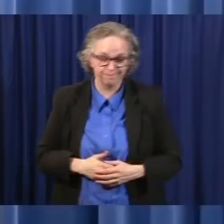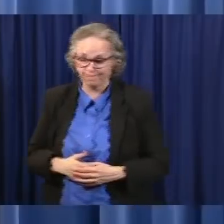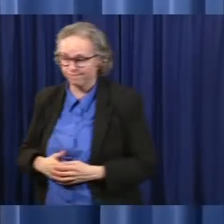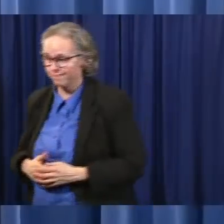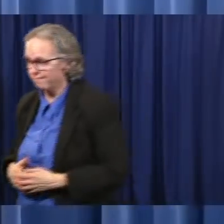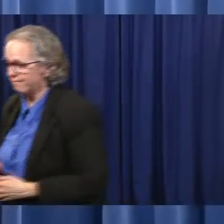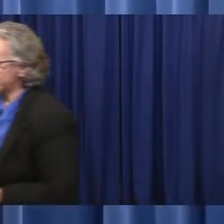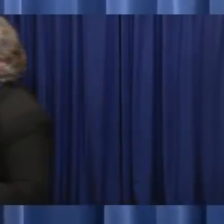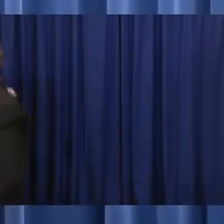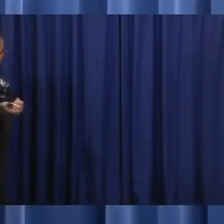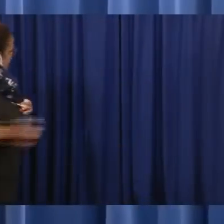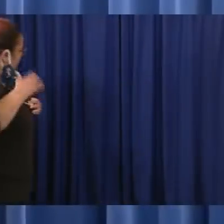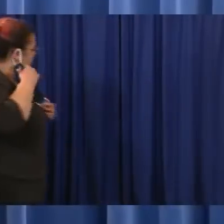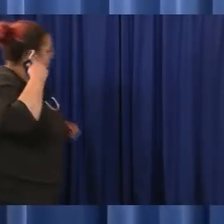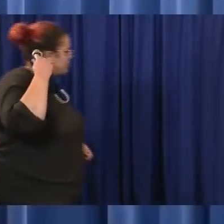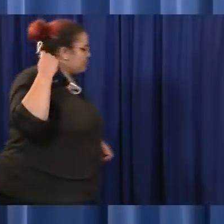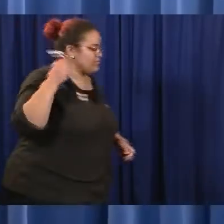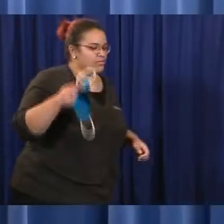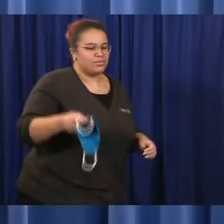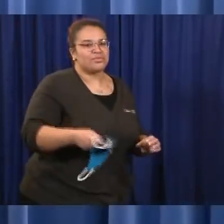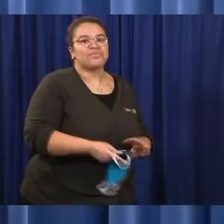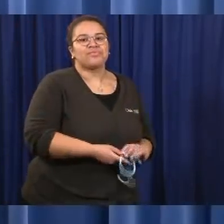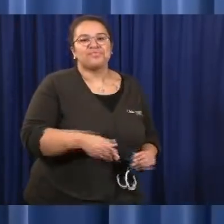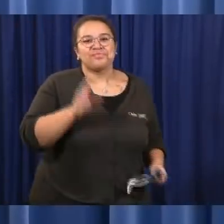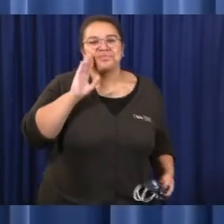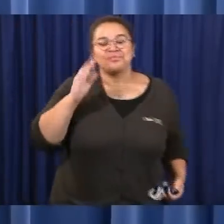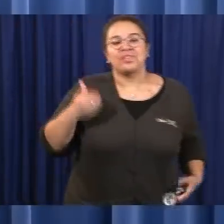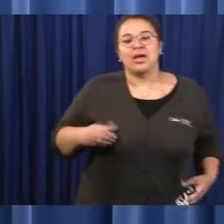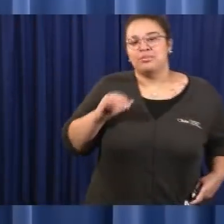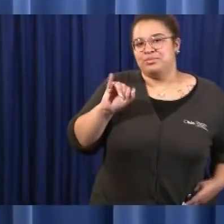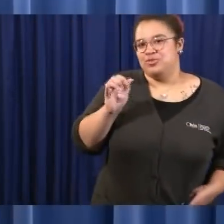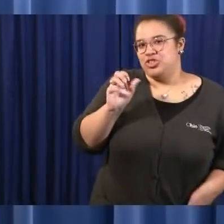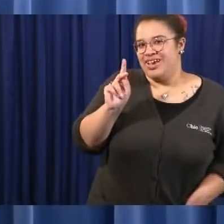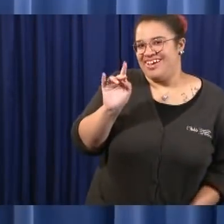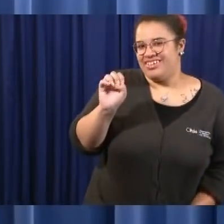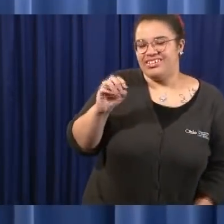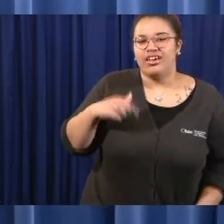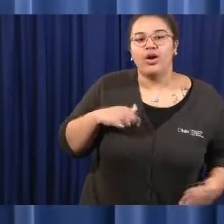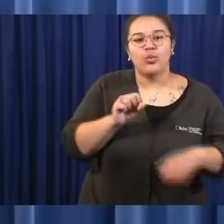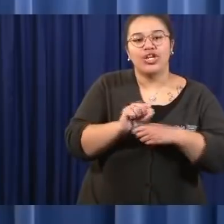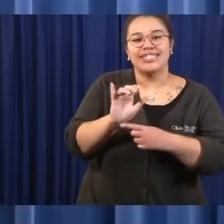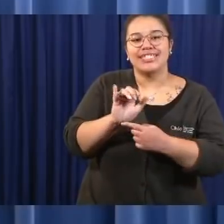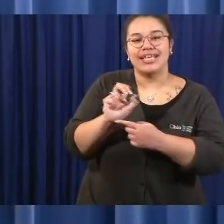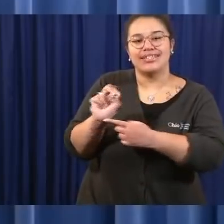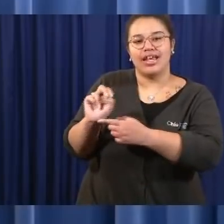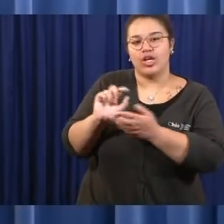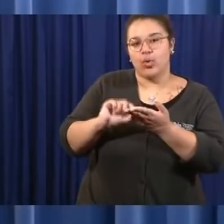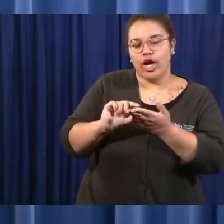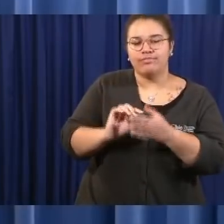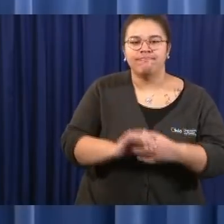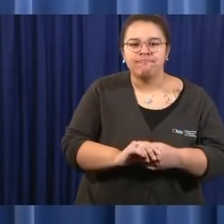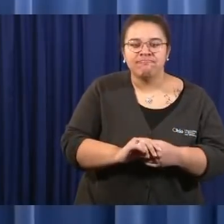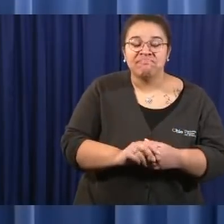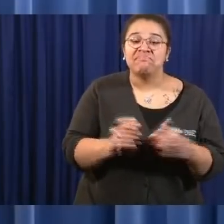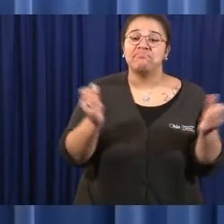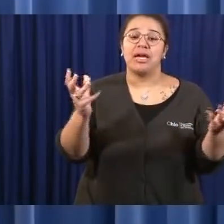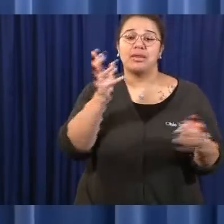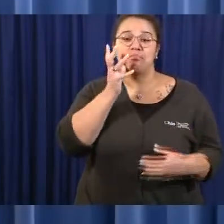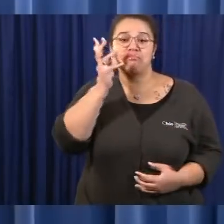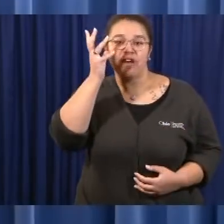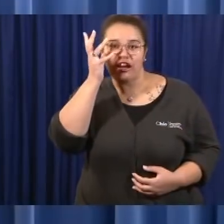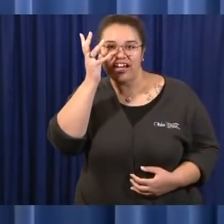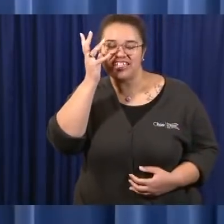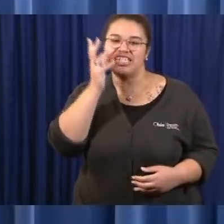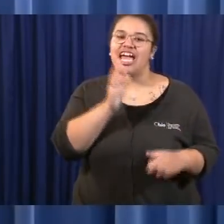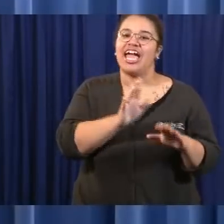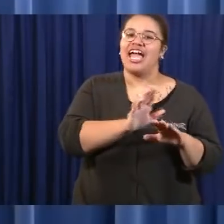Good afternoon. This is Jackie Borchert from the Cincinnati Enquirer. A lot of parents and child care providers were tuning into your